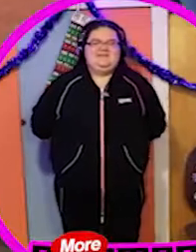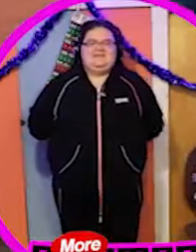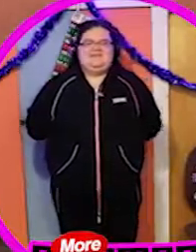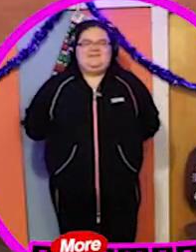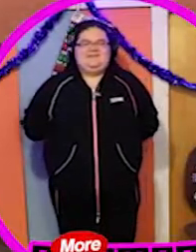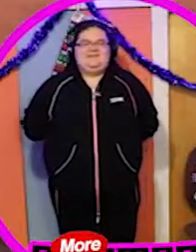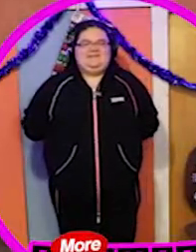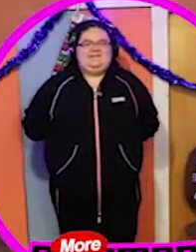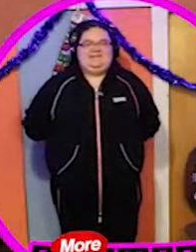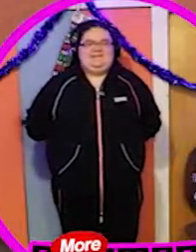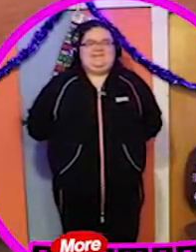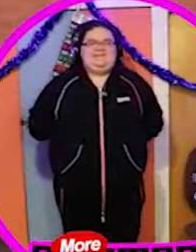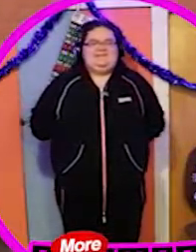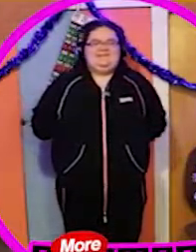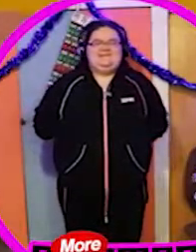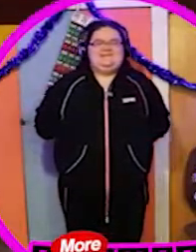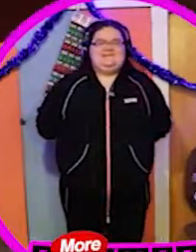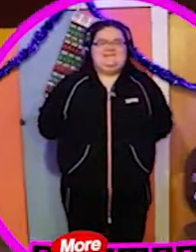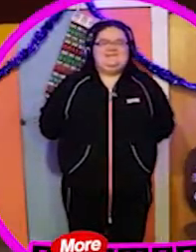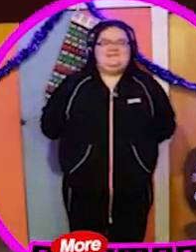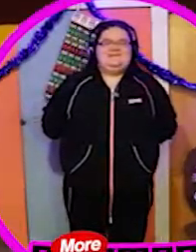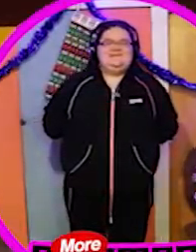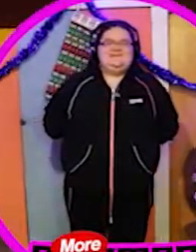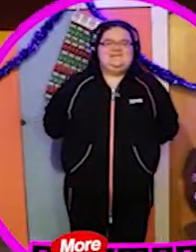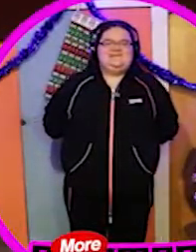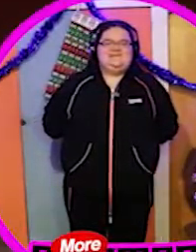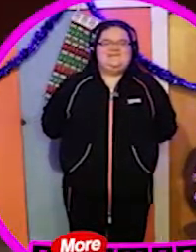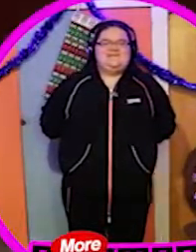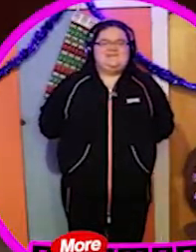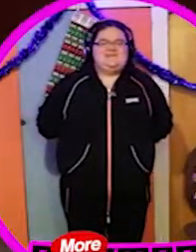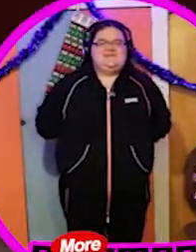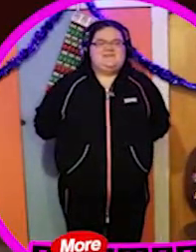Stays left. Wait. This is it a sprint jump or is it a jump?